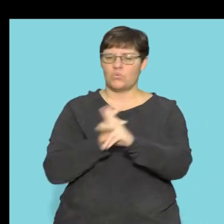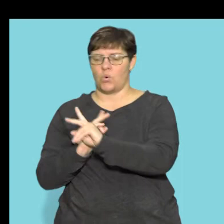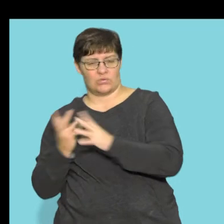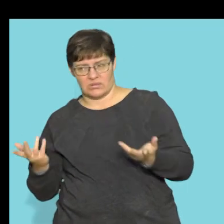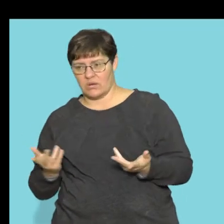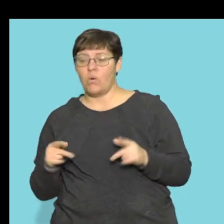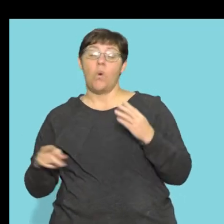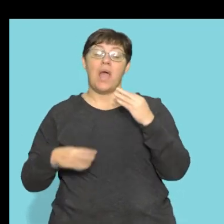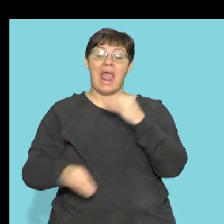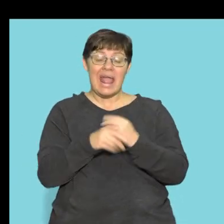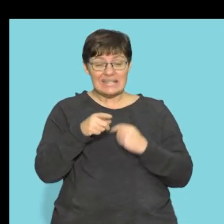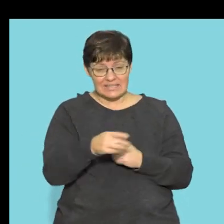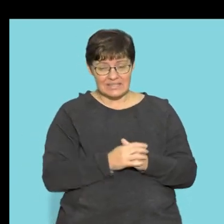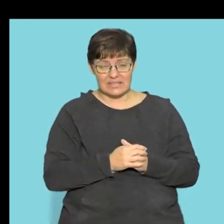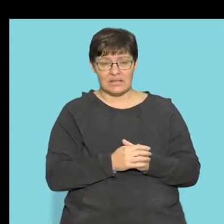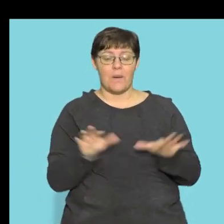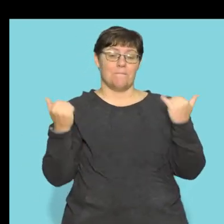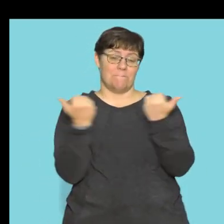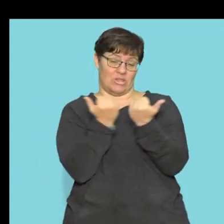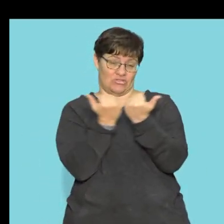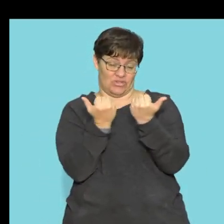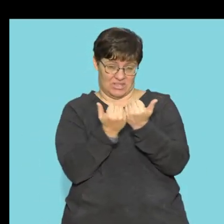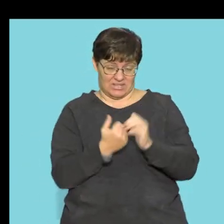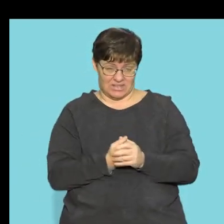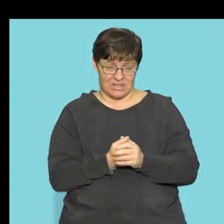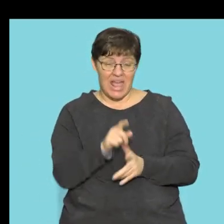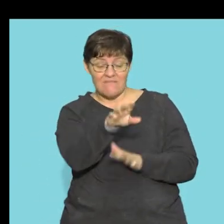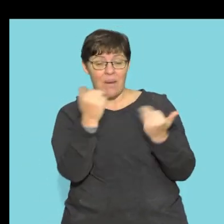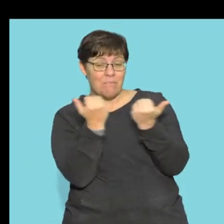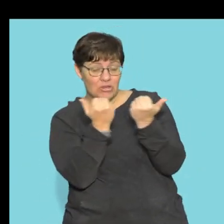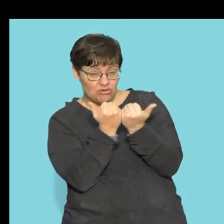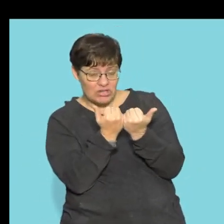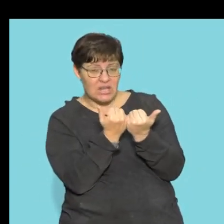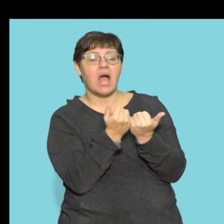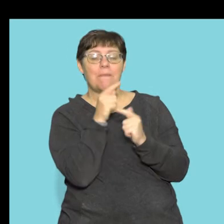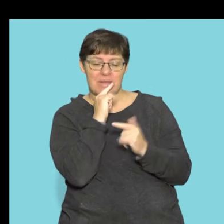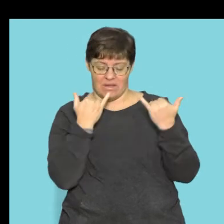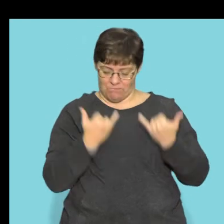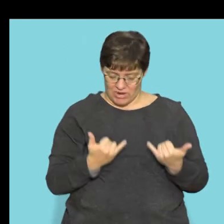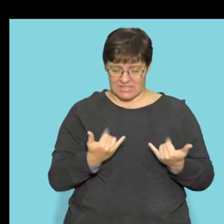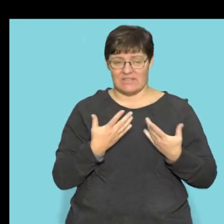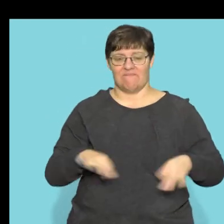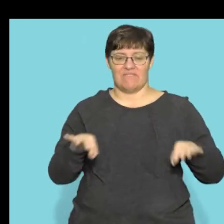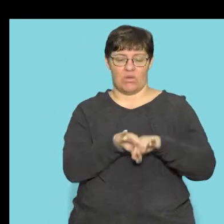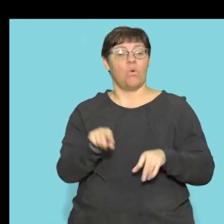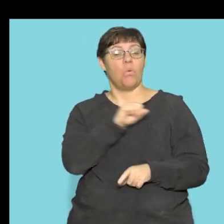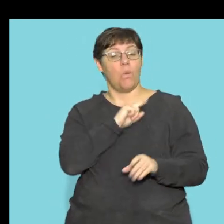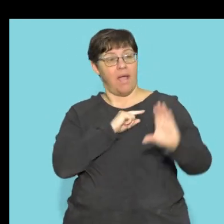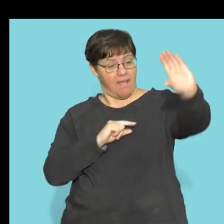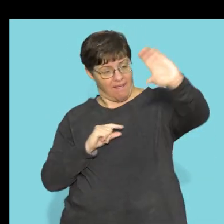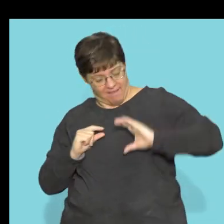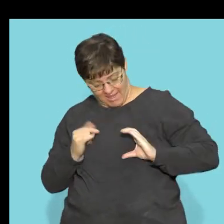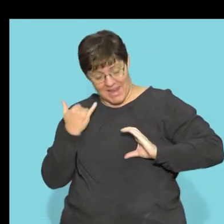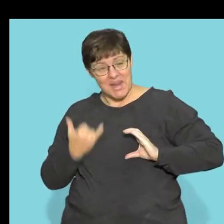any type of a loan. The other thing we can add even is a bursary, right? Even a bursary is a present value.